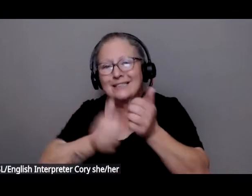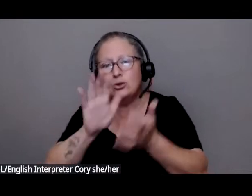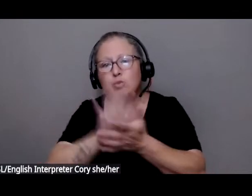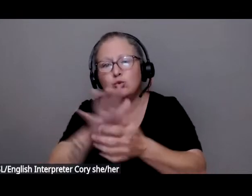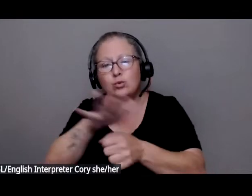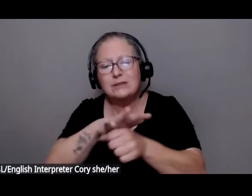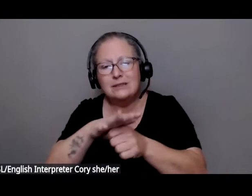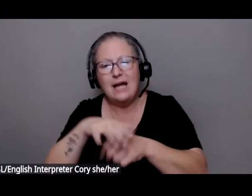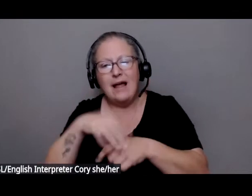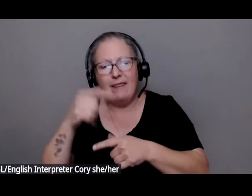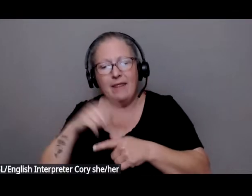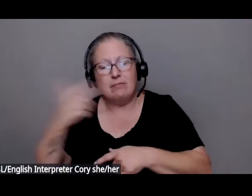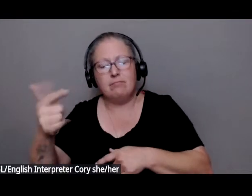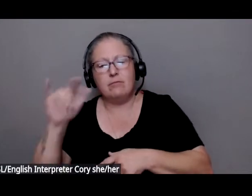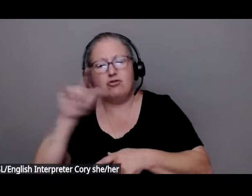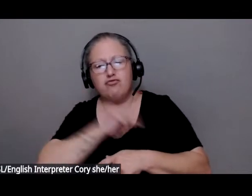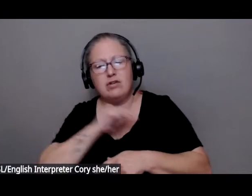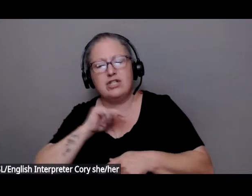Trustee Jacobson speak next.